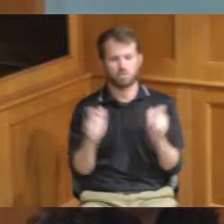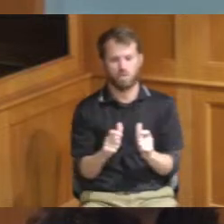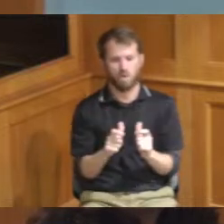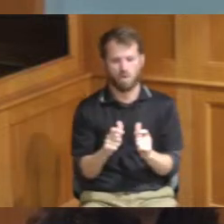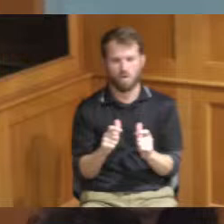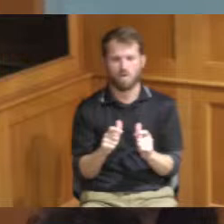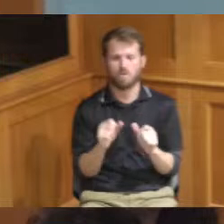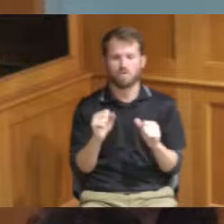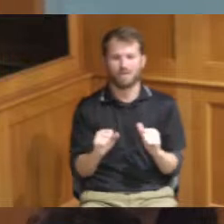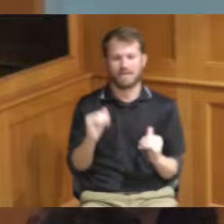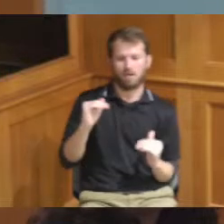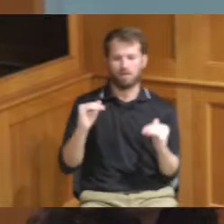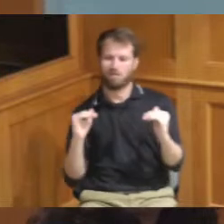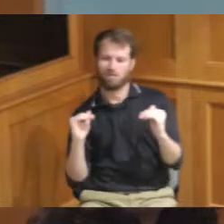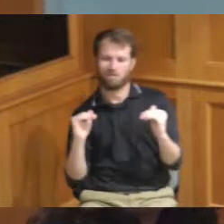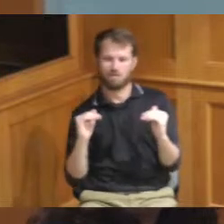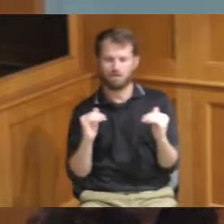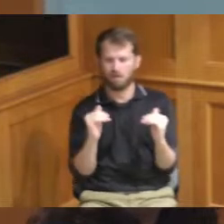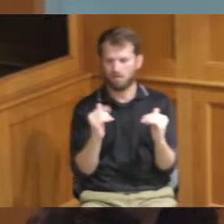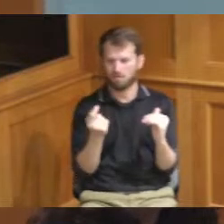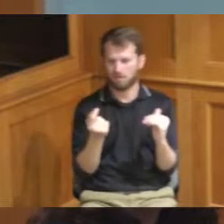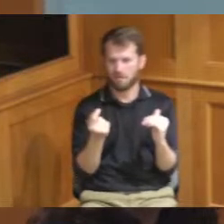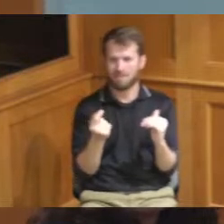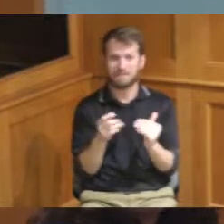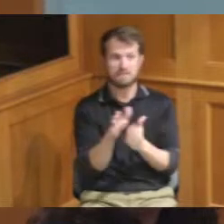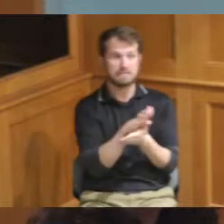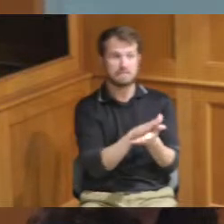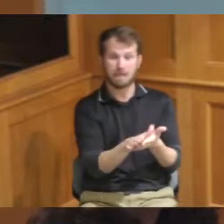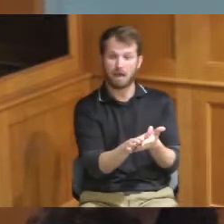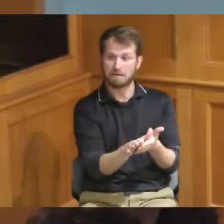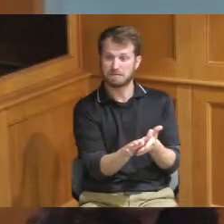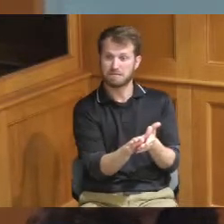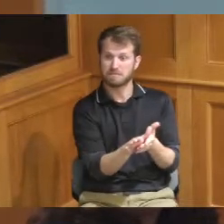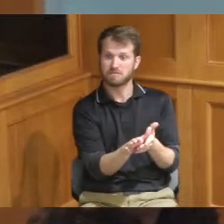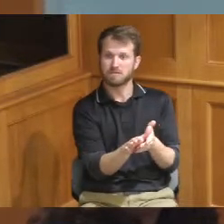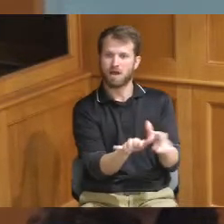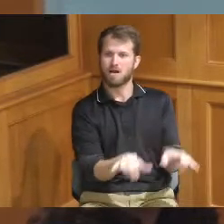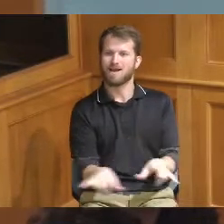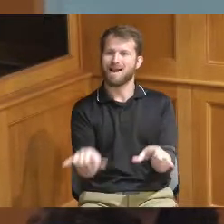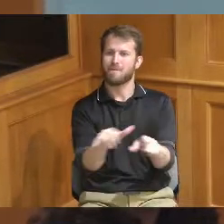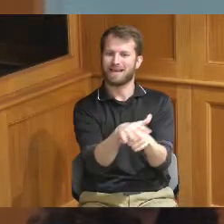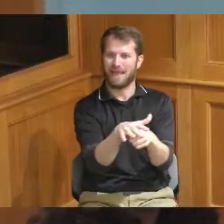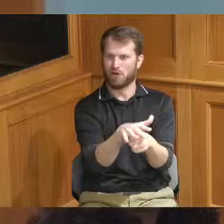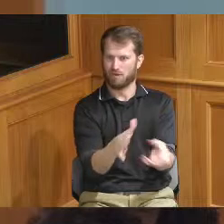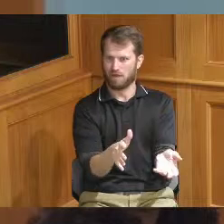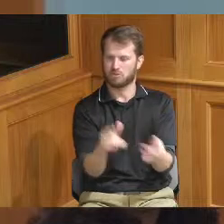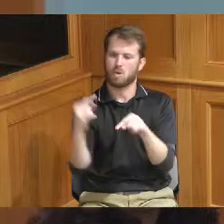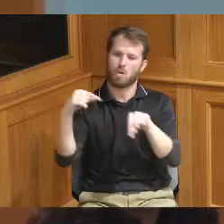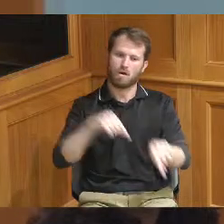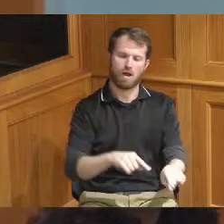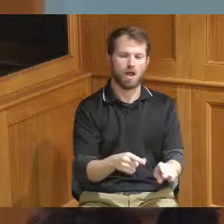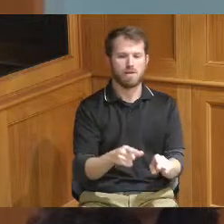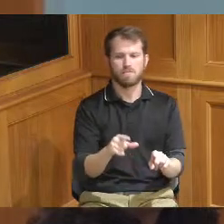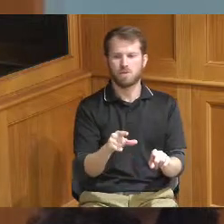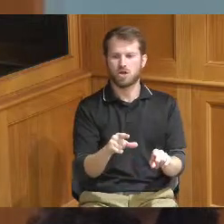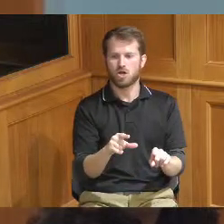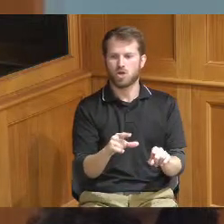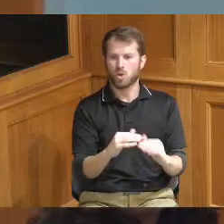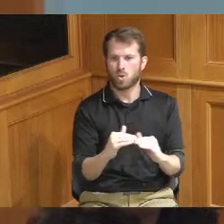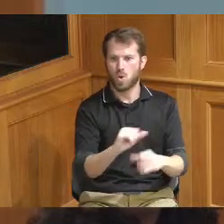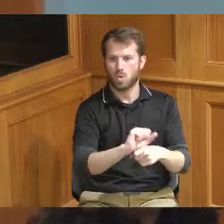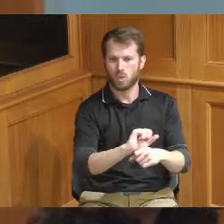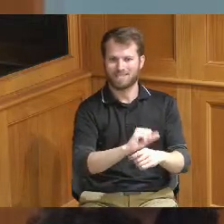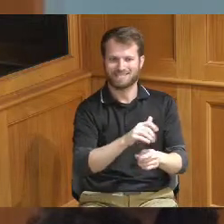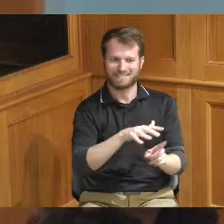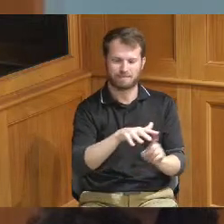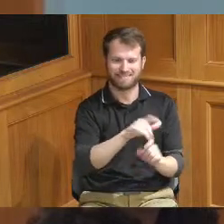to offset that by building very nice common areas that they can come down. They've got co-working space where they can come down